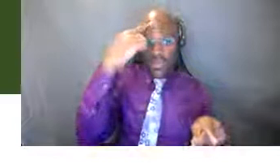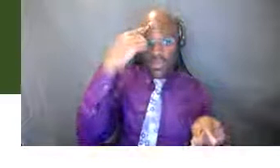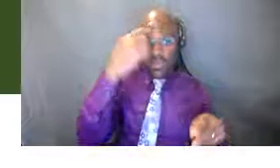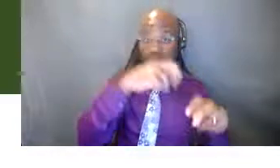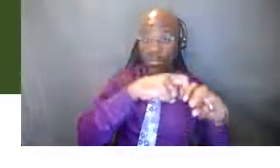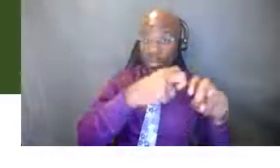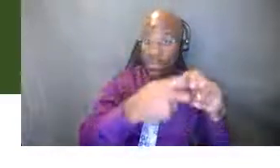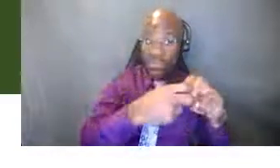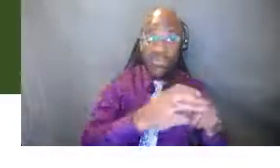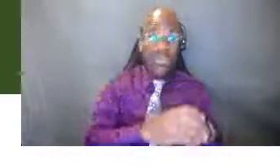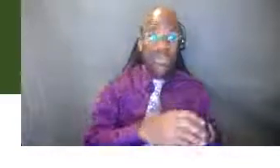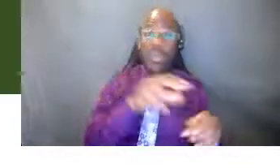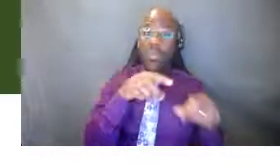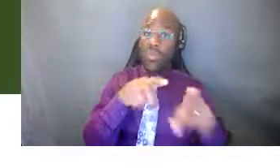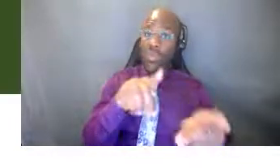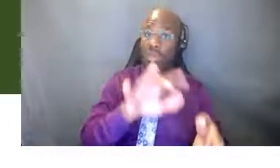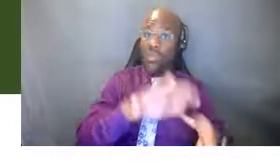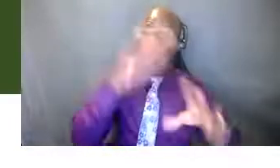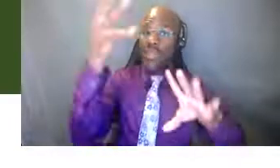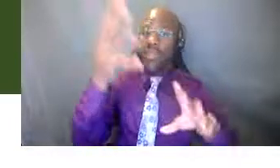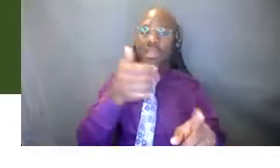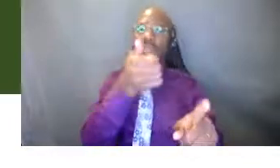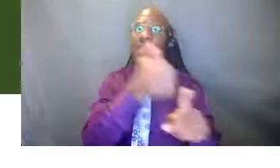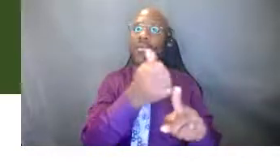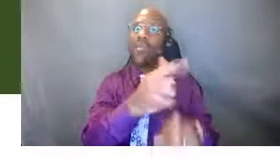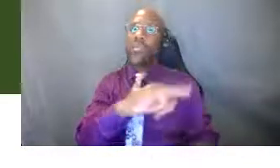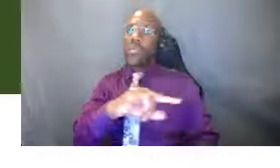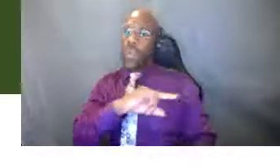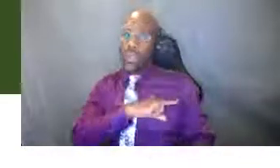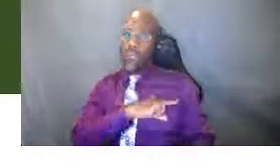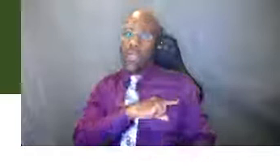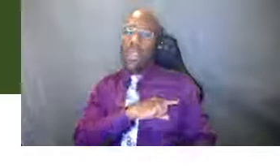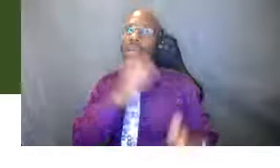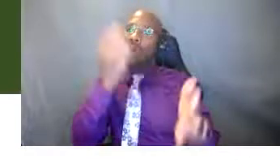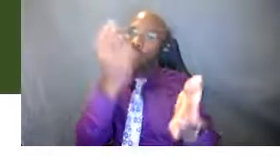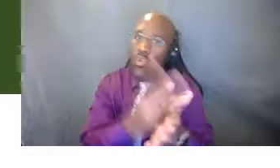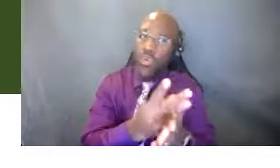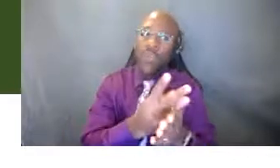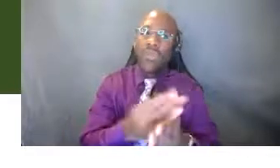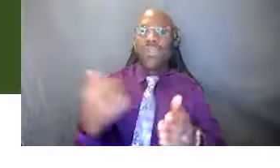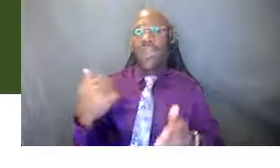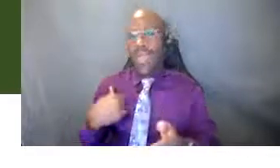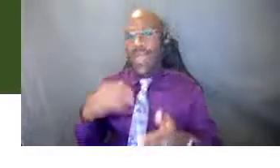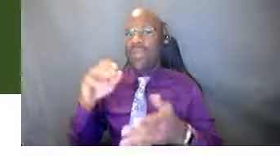qualified to receive emergency crisis response services.